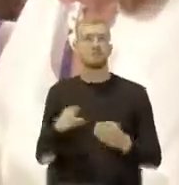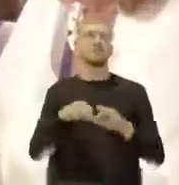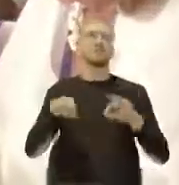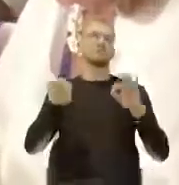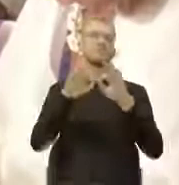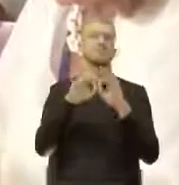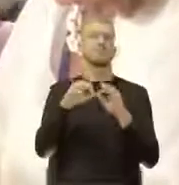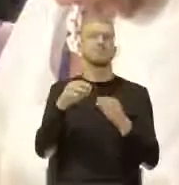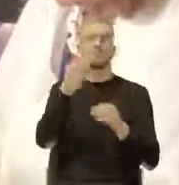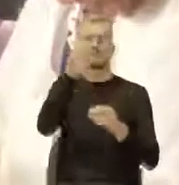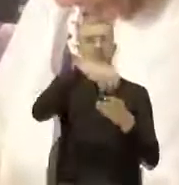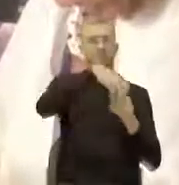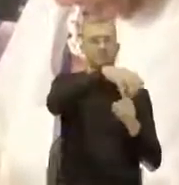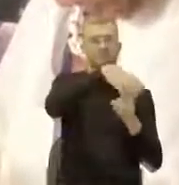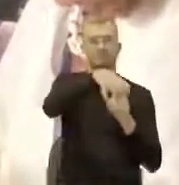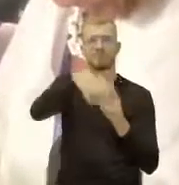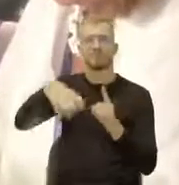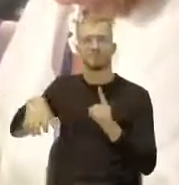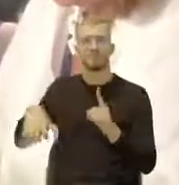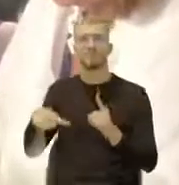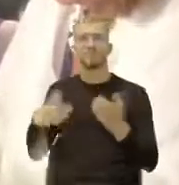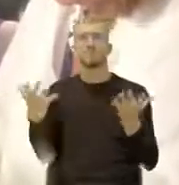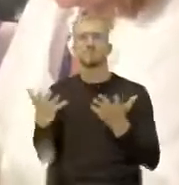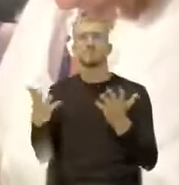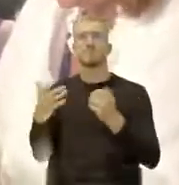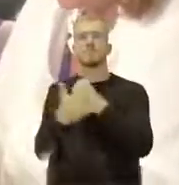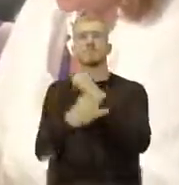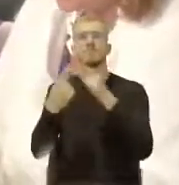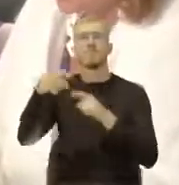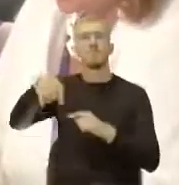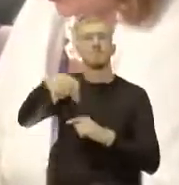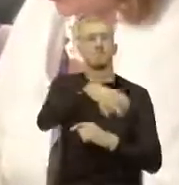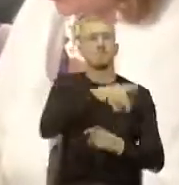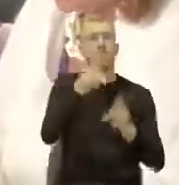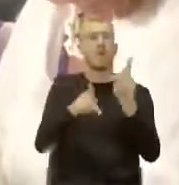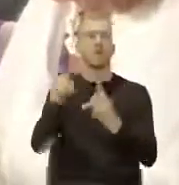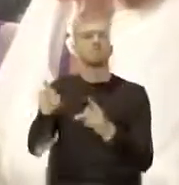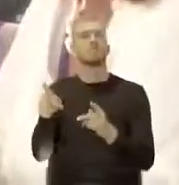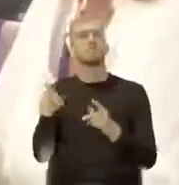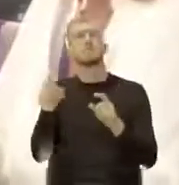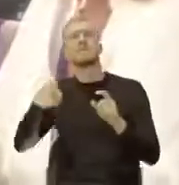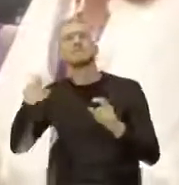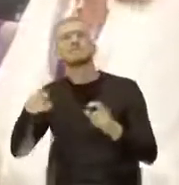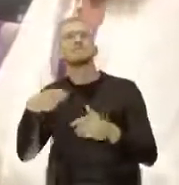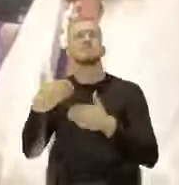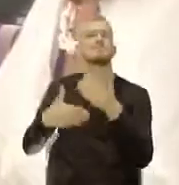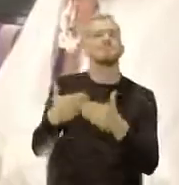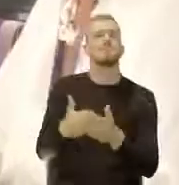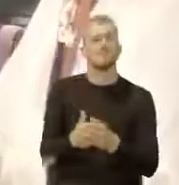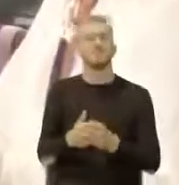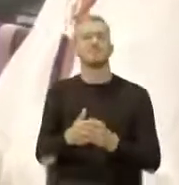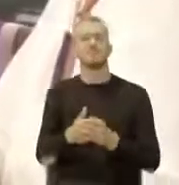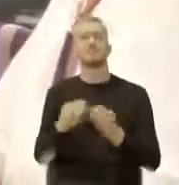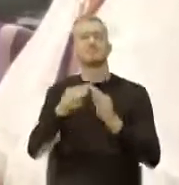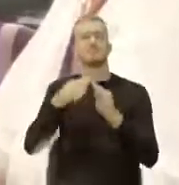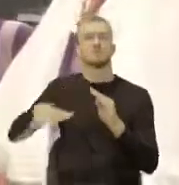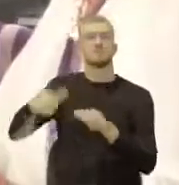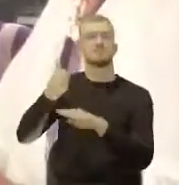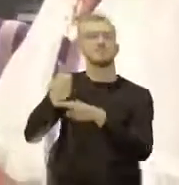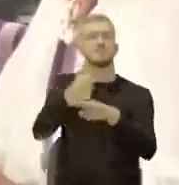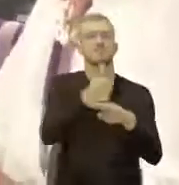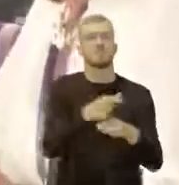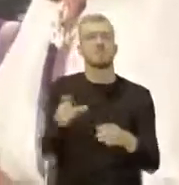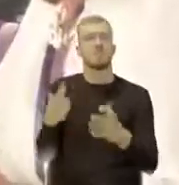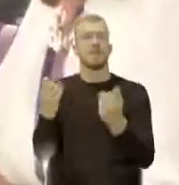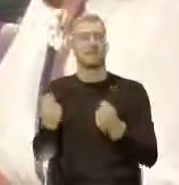capacities, both technical and political and civil society capacities where they